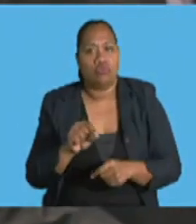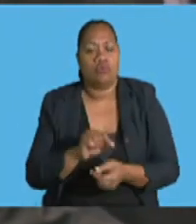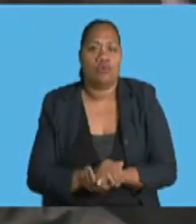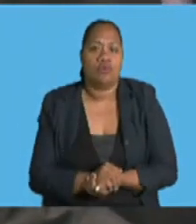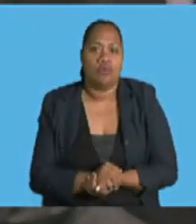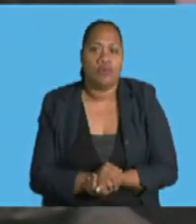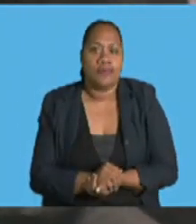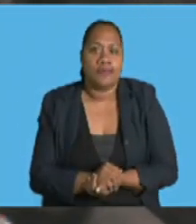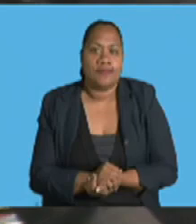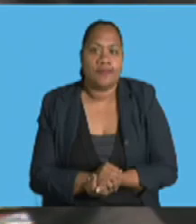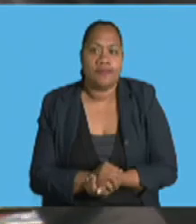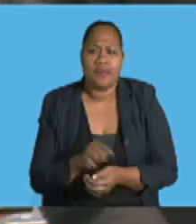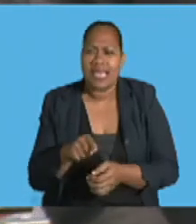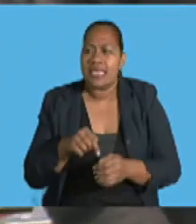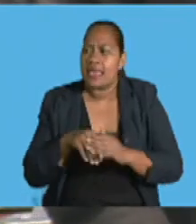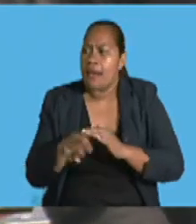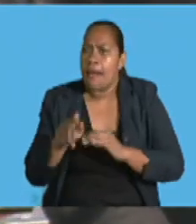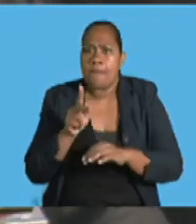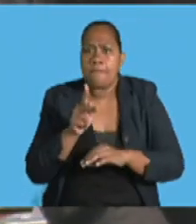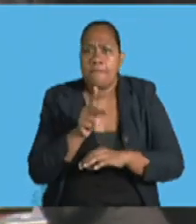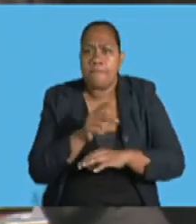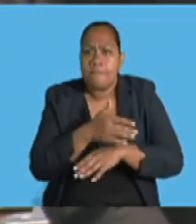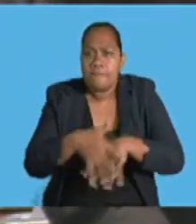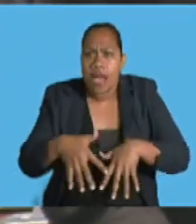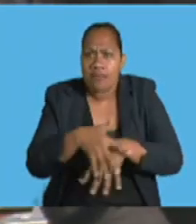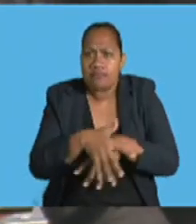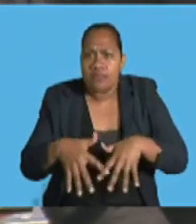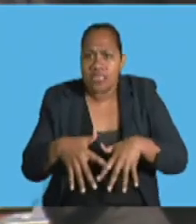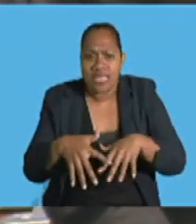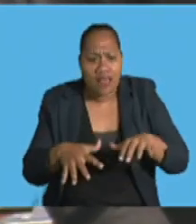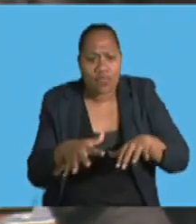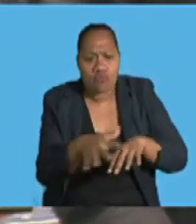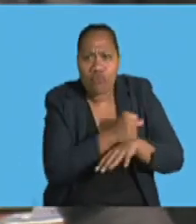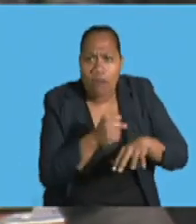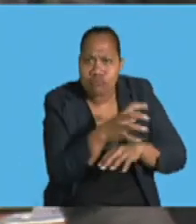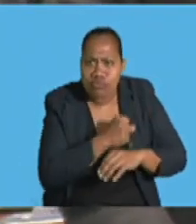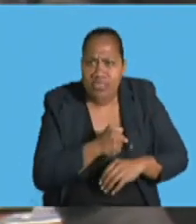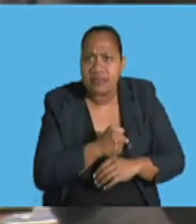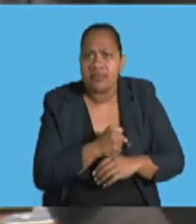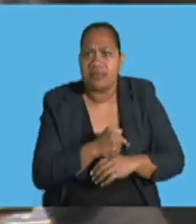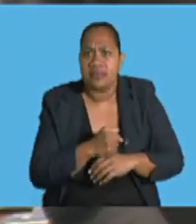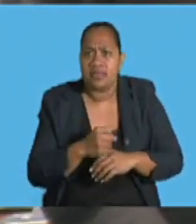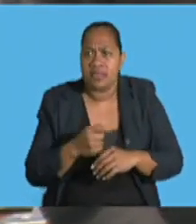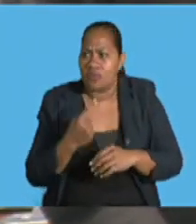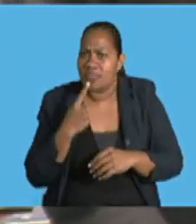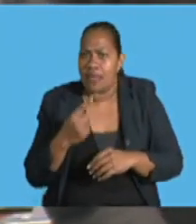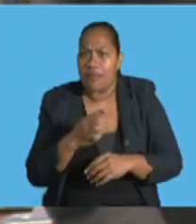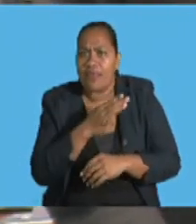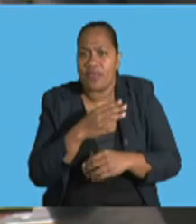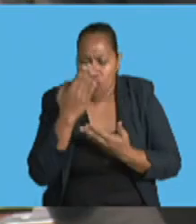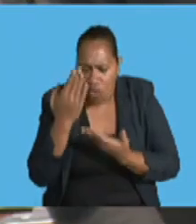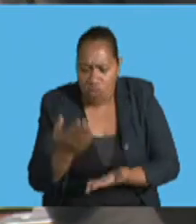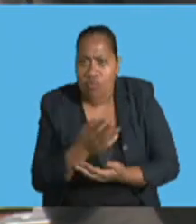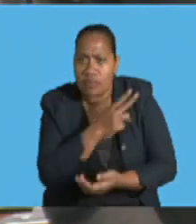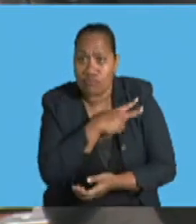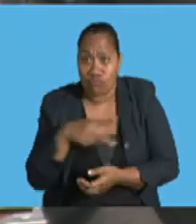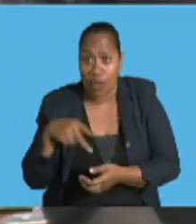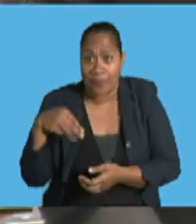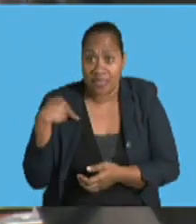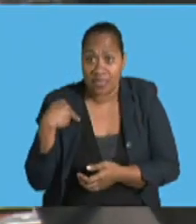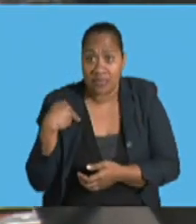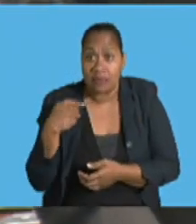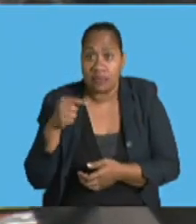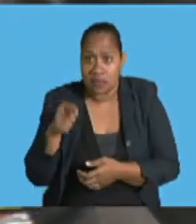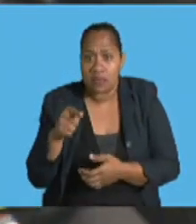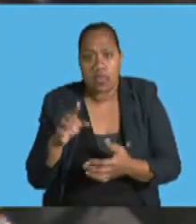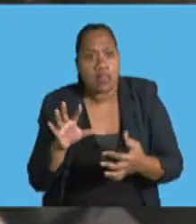brazen attacks out in public and robberies, as alluded to by the Honourable Prime Minister, is likely linked to the increase